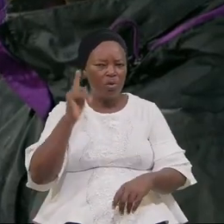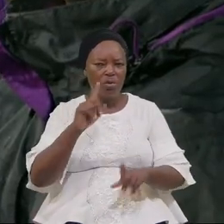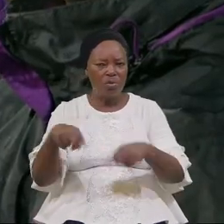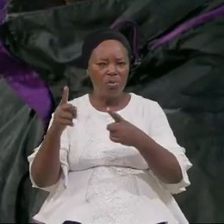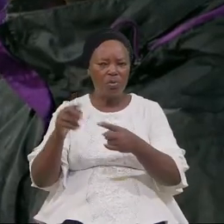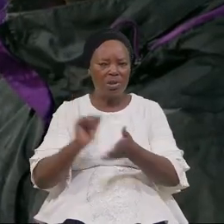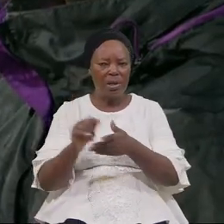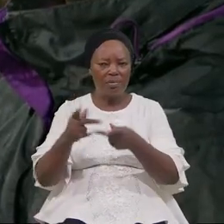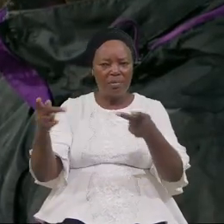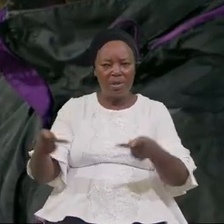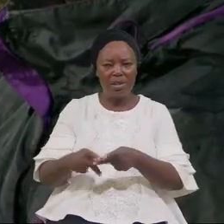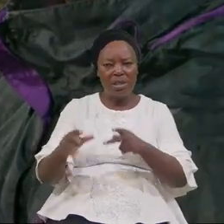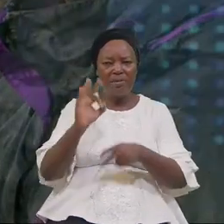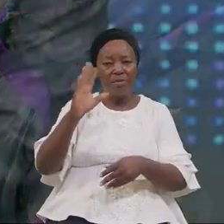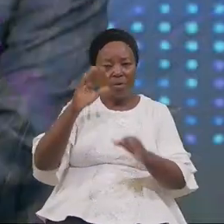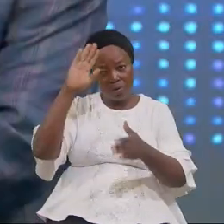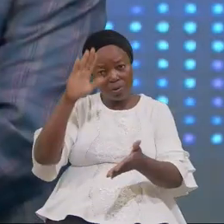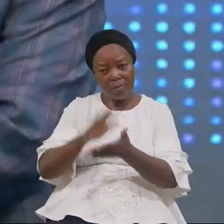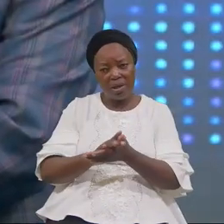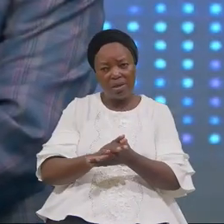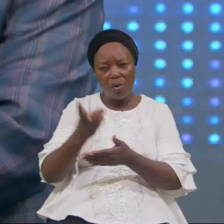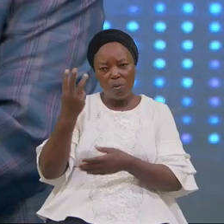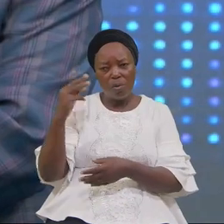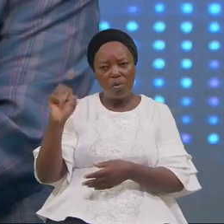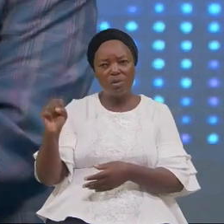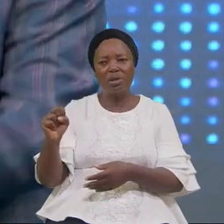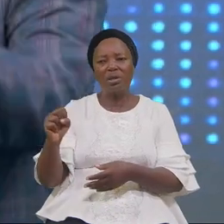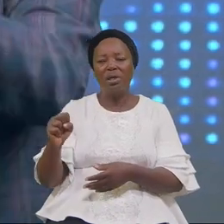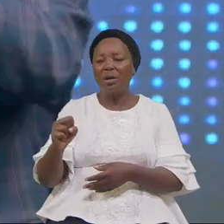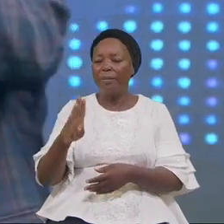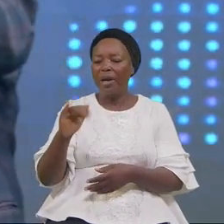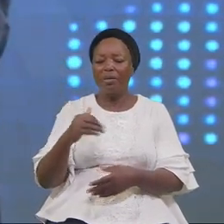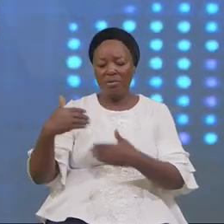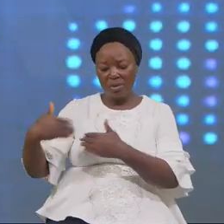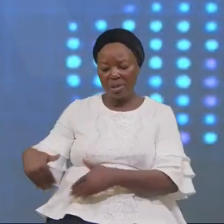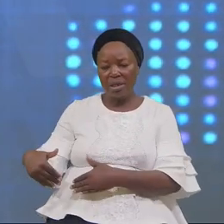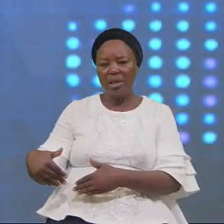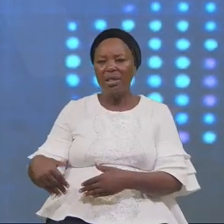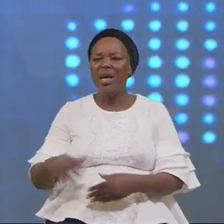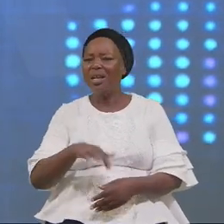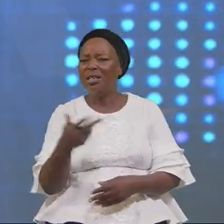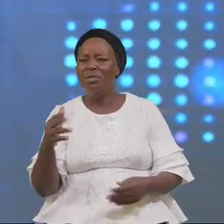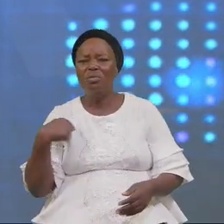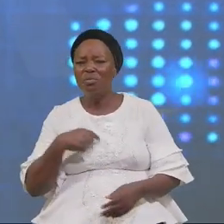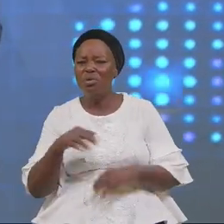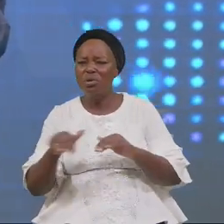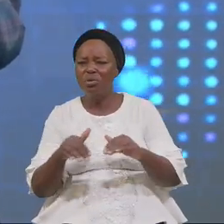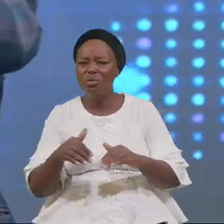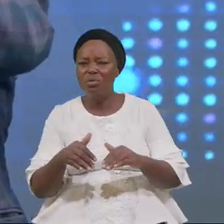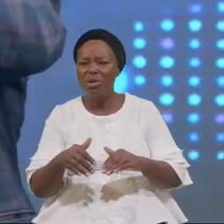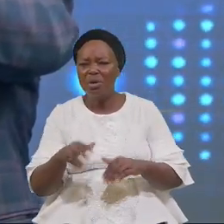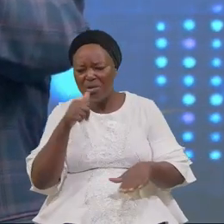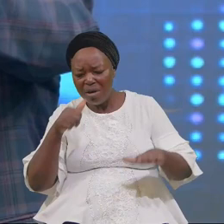place if your husband were by your side? Anything we do behind